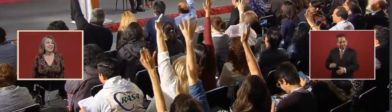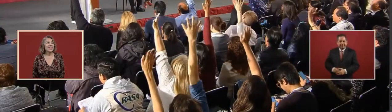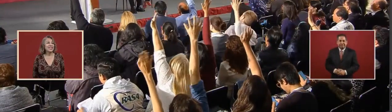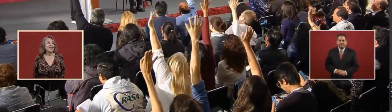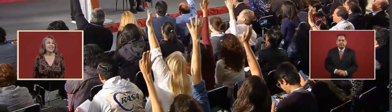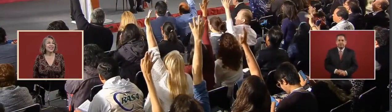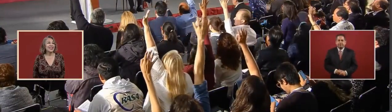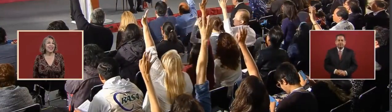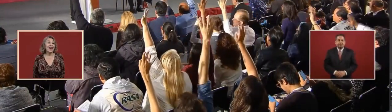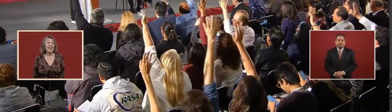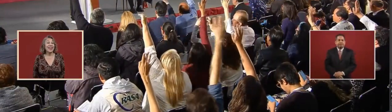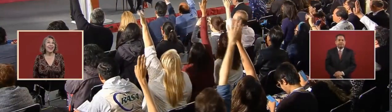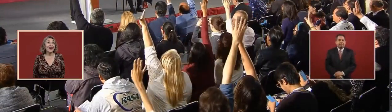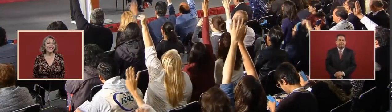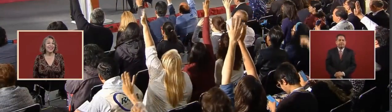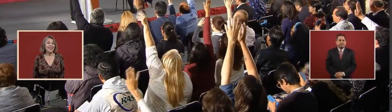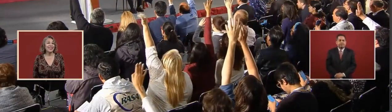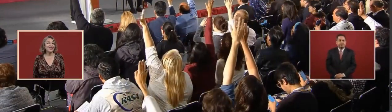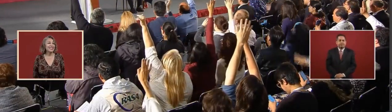So he's like, yeah.